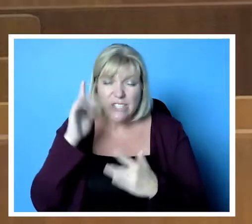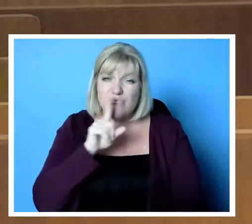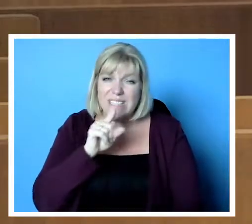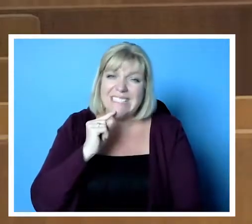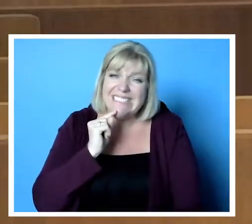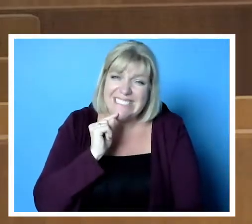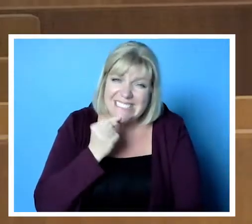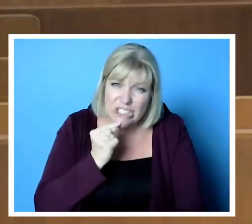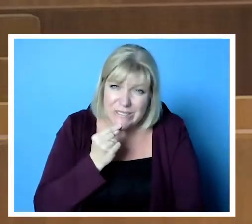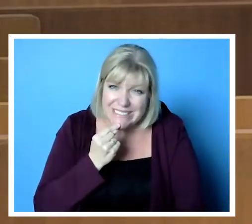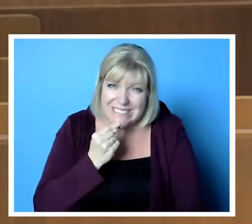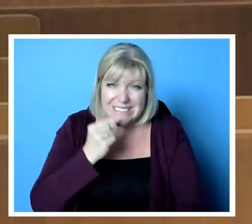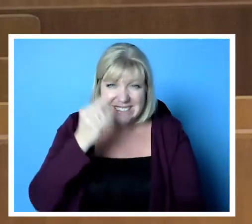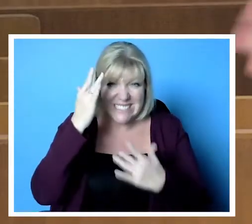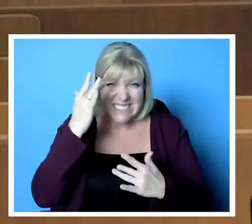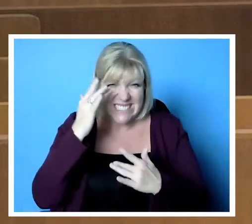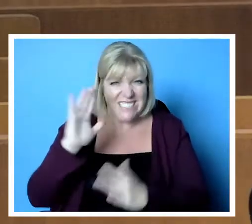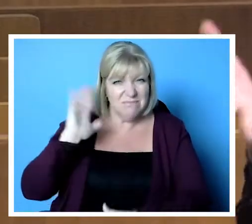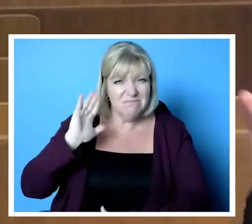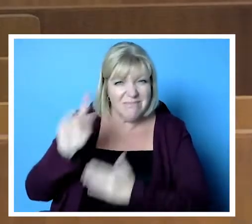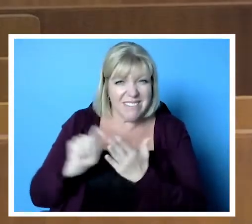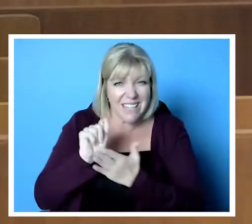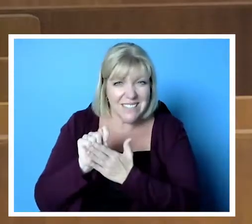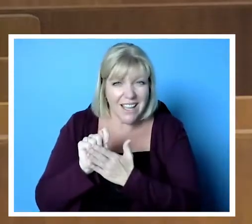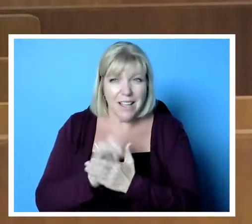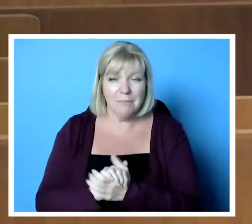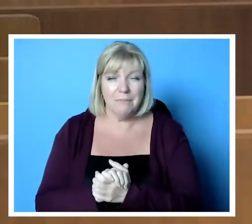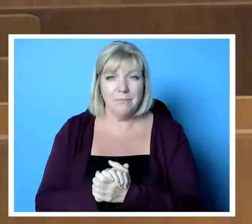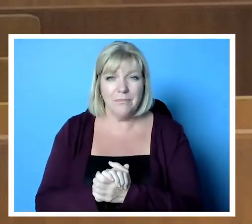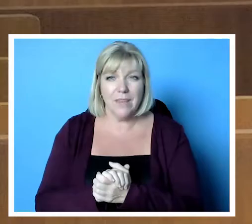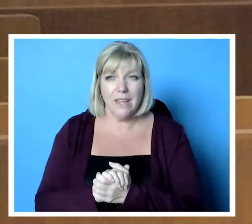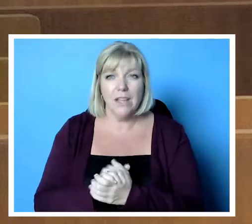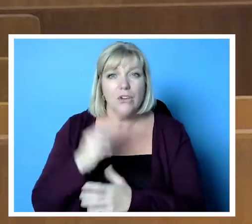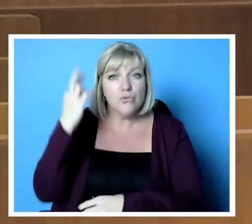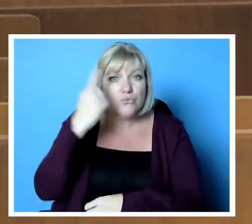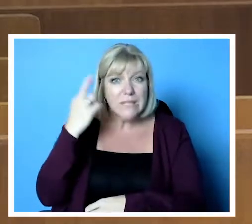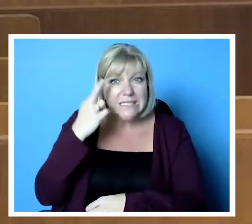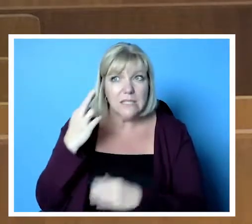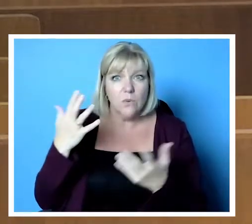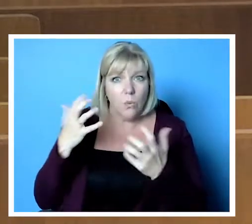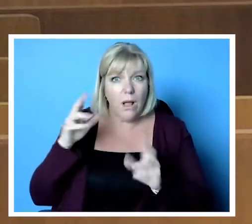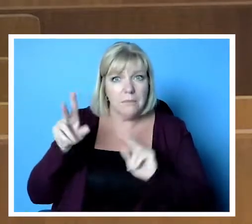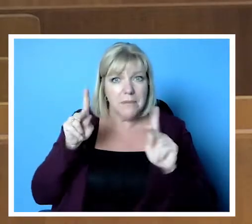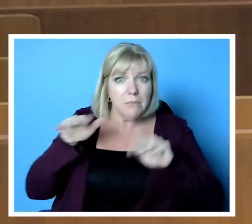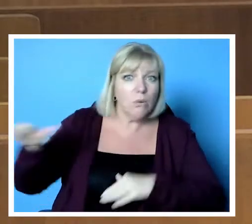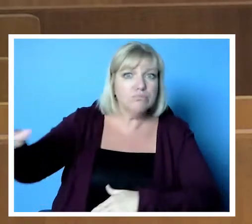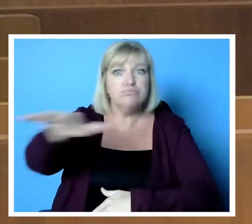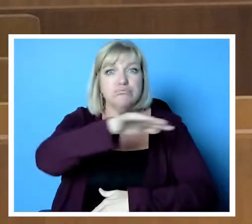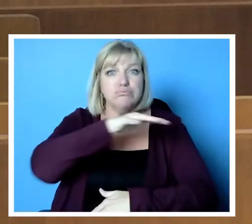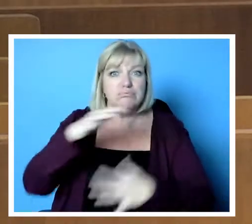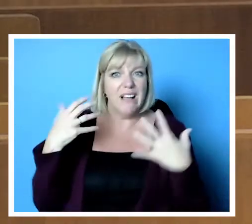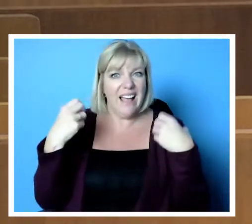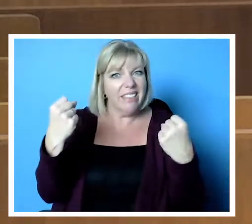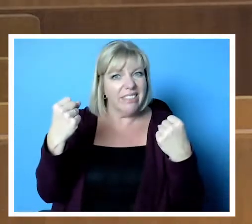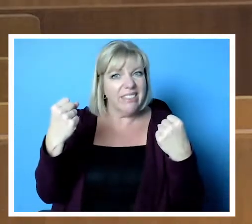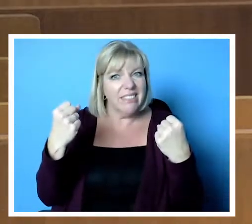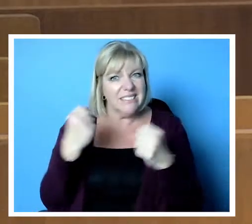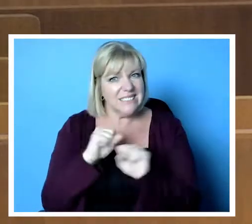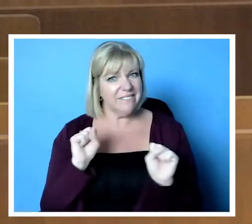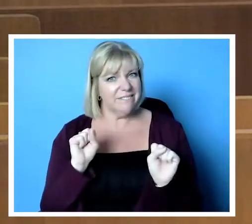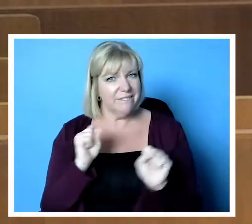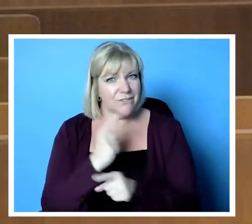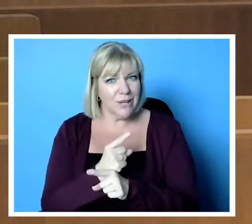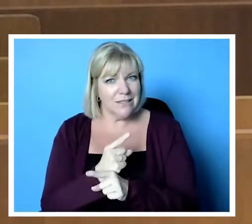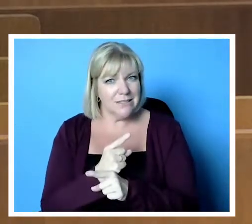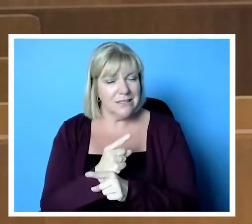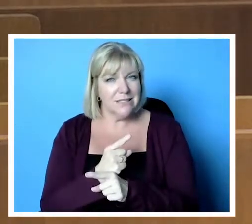in Jesus' time, and likely that was initially for public health and safety reasons. But of course, there